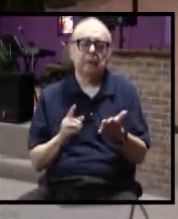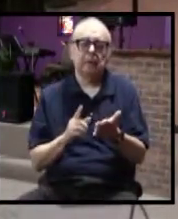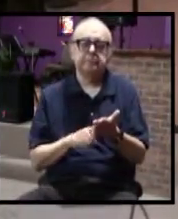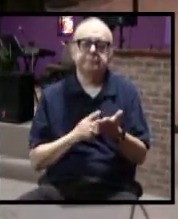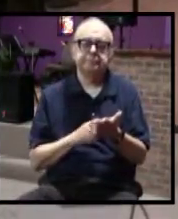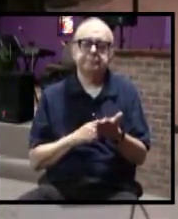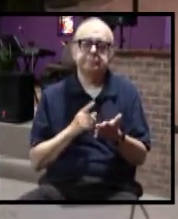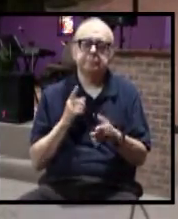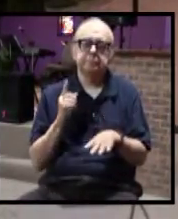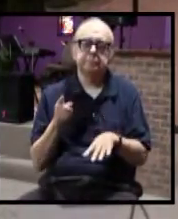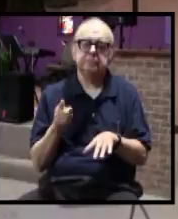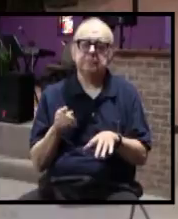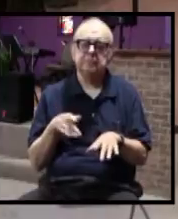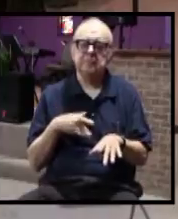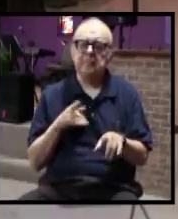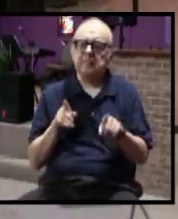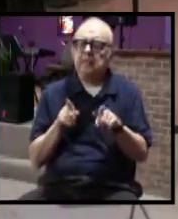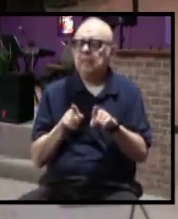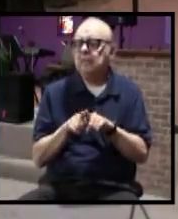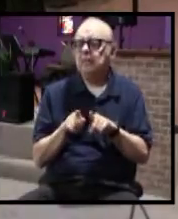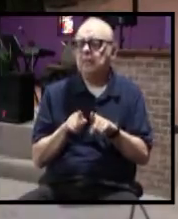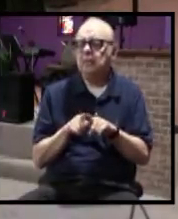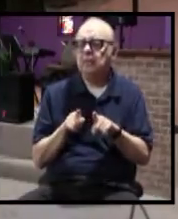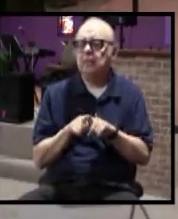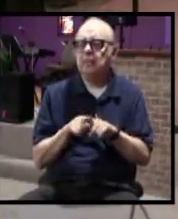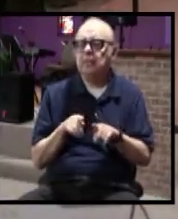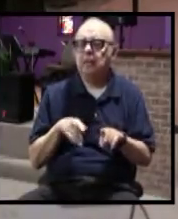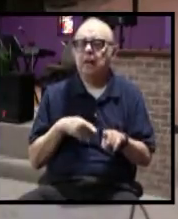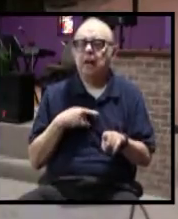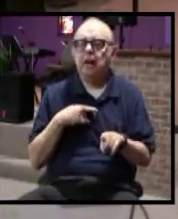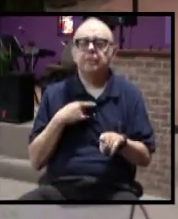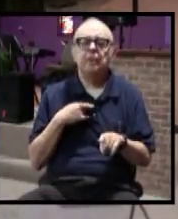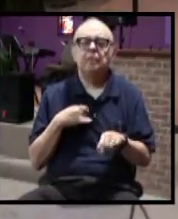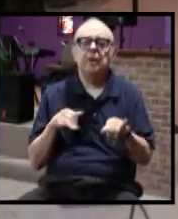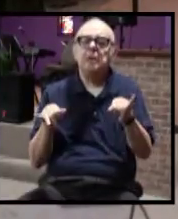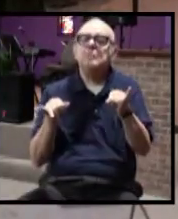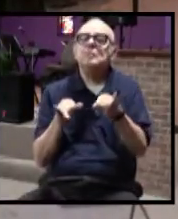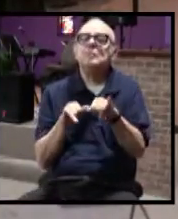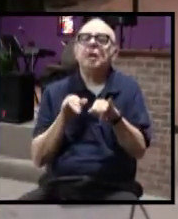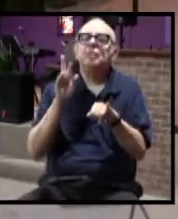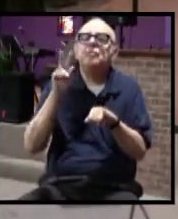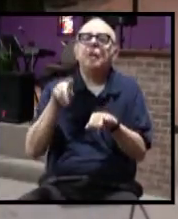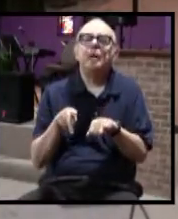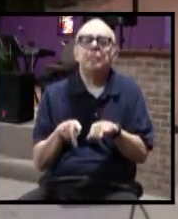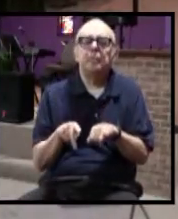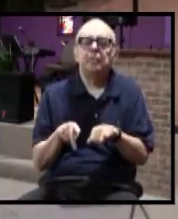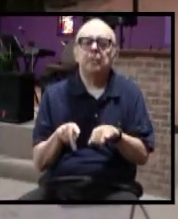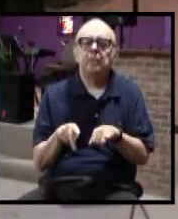Or, maybe it's sometimes you feel like, I just don't measure up.